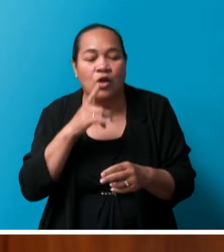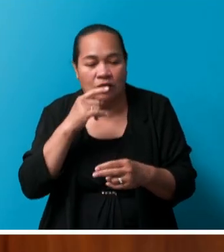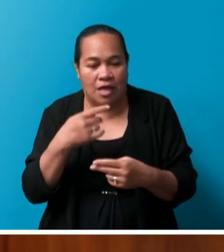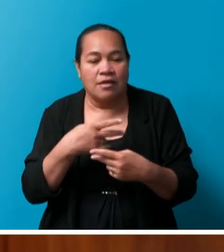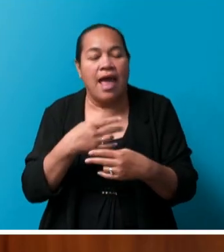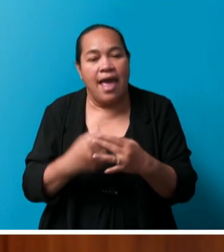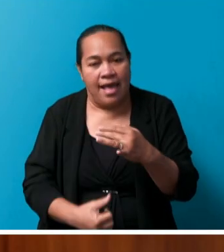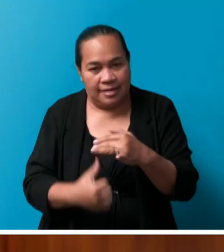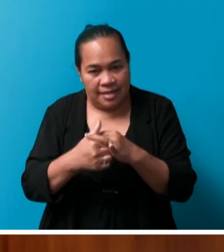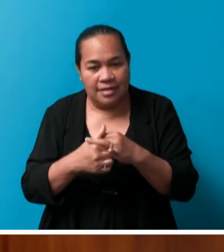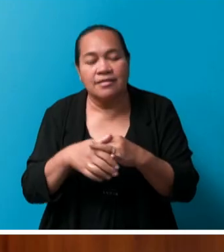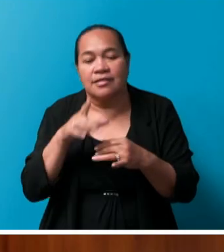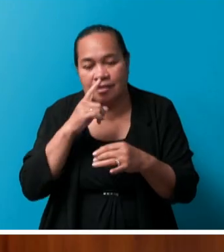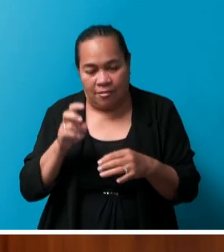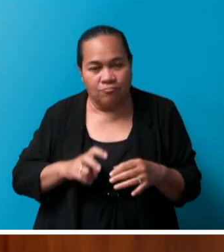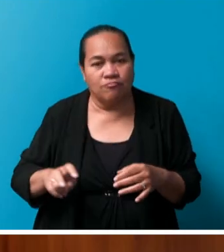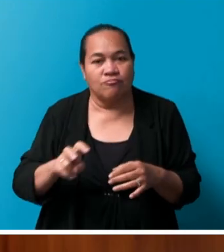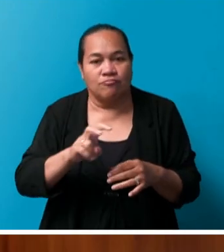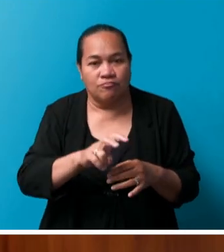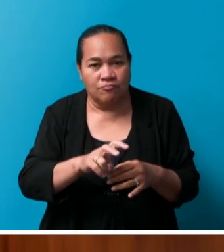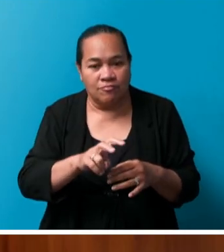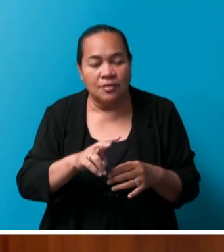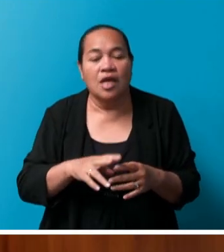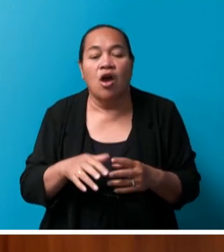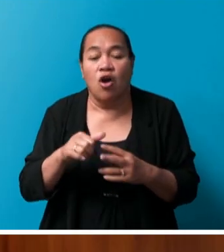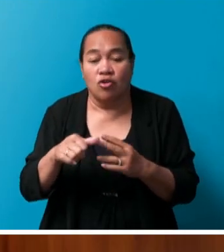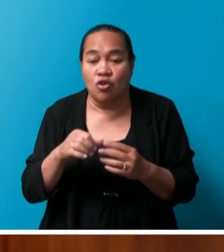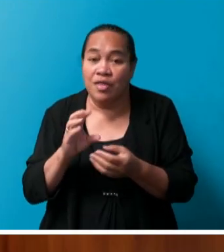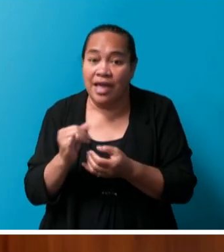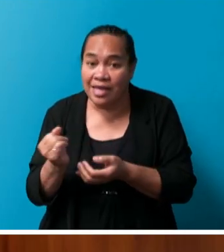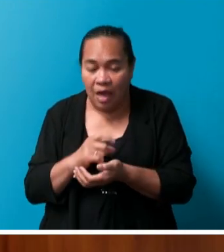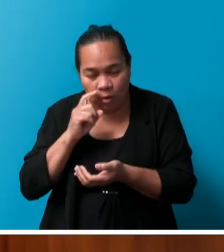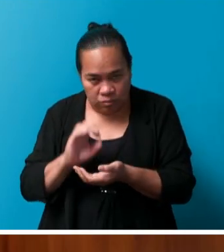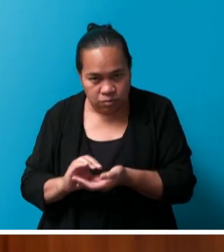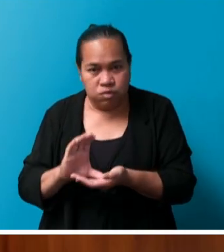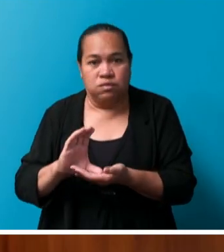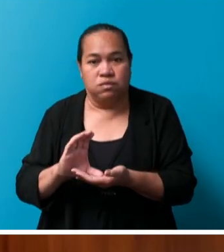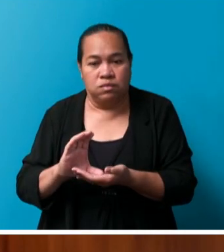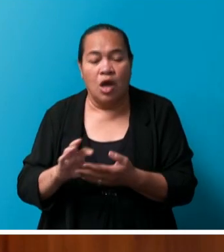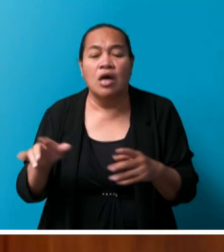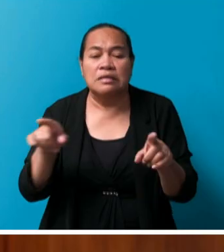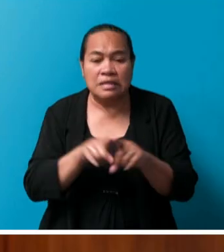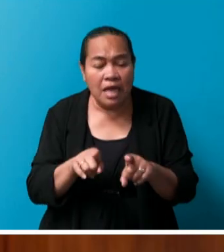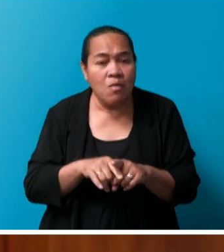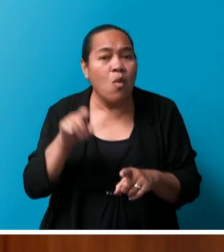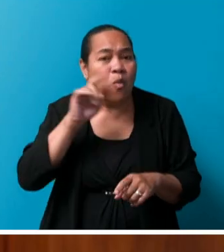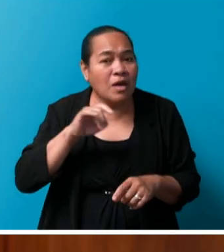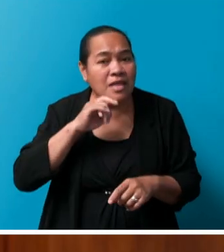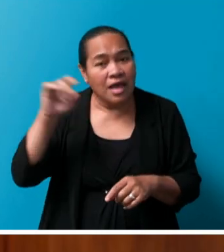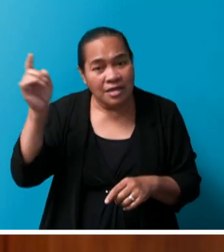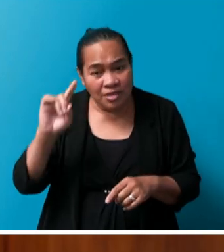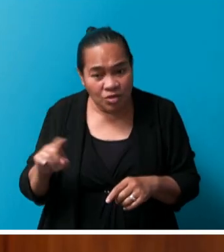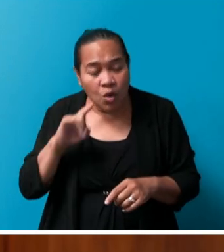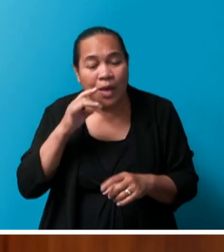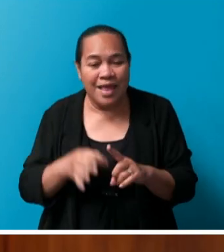efficiently, boosting their income. Enhance water and electricity services, improve